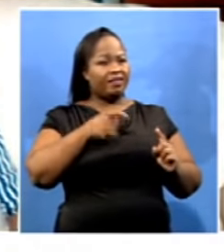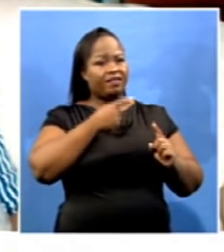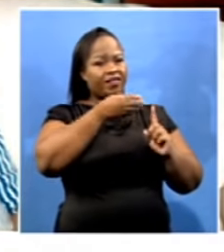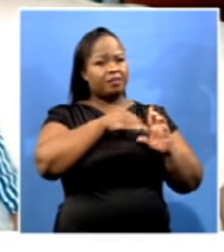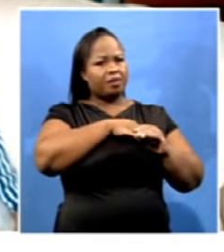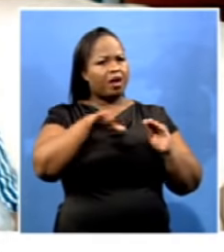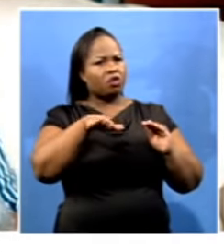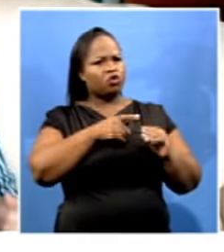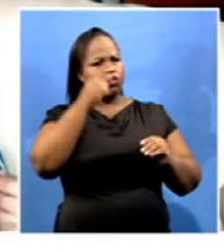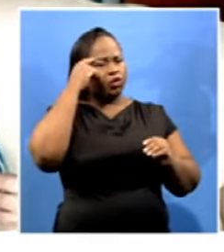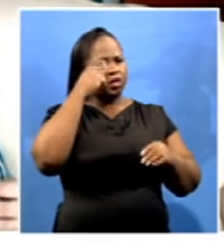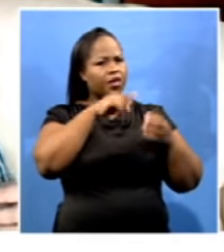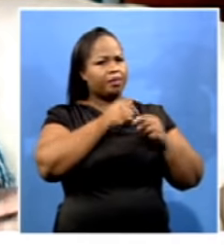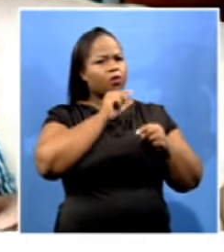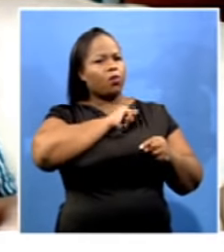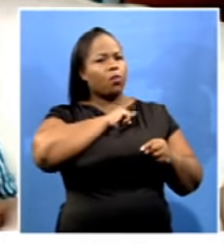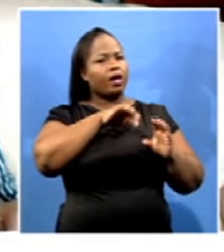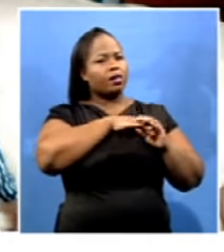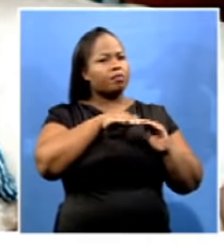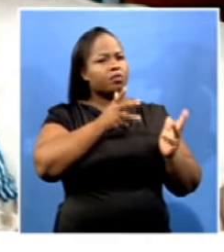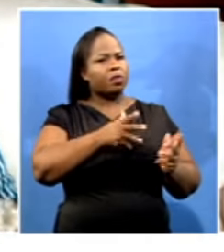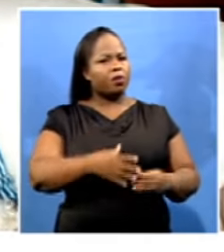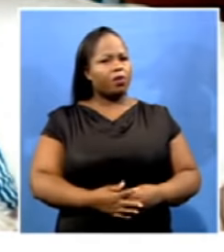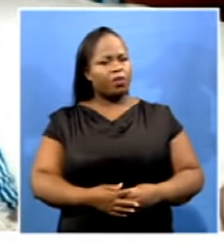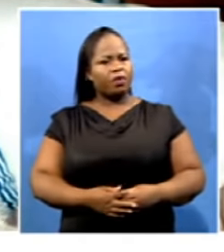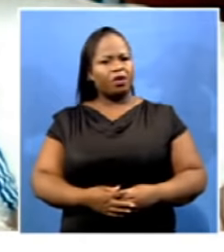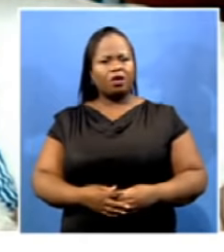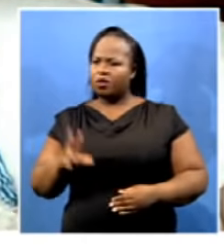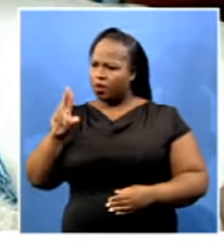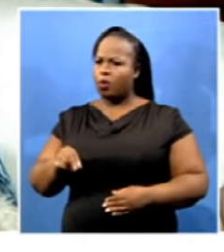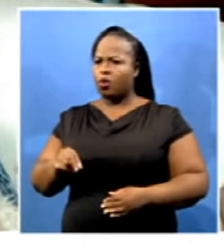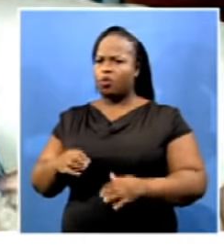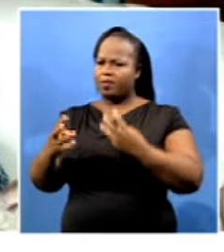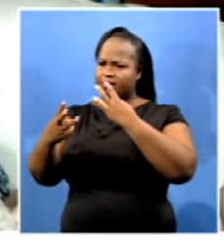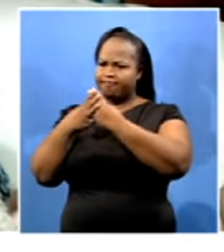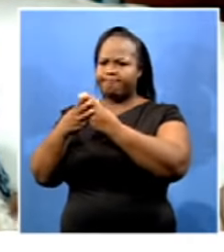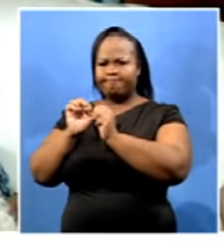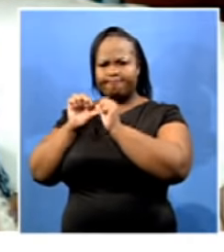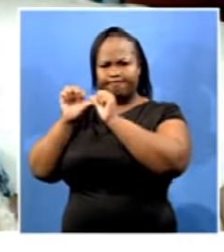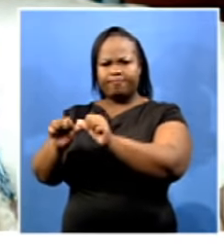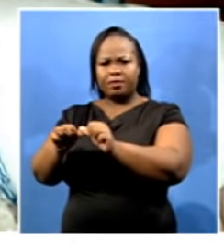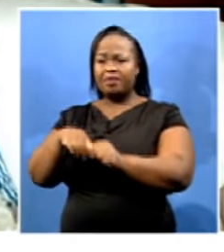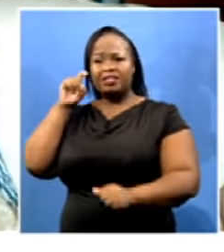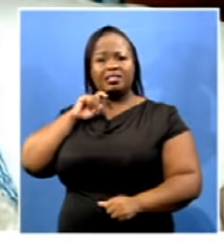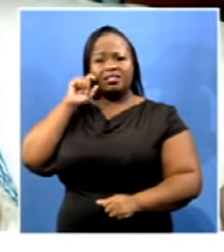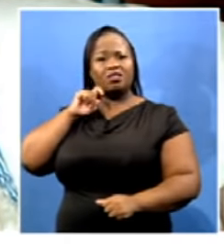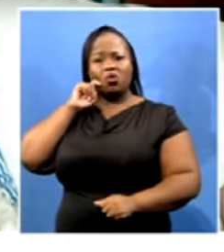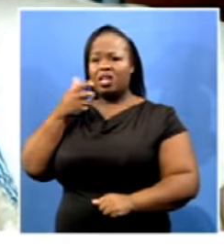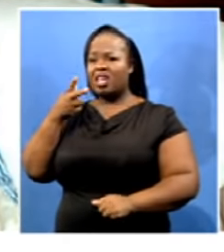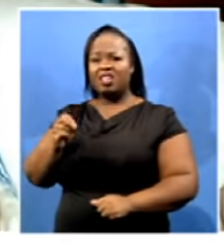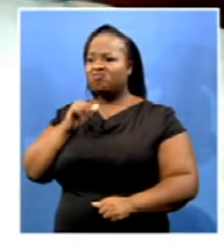parole? What are your thoughts on that? No, Leanne, he must sit. You know, the fact that he's 80 doesn't stop